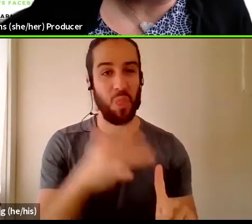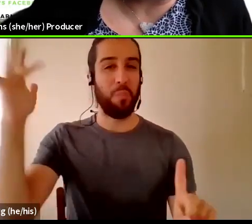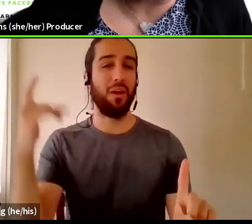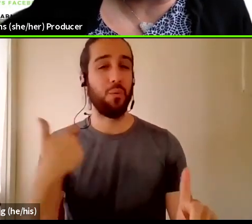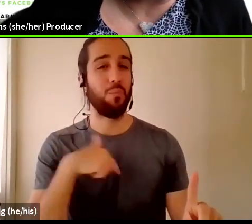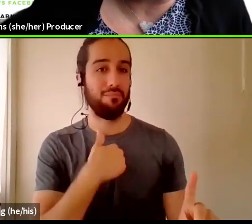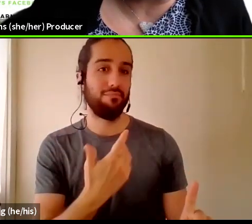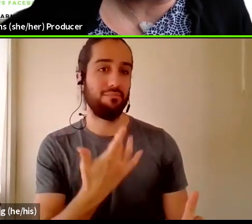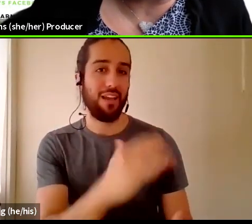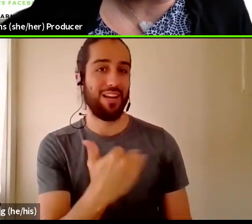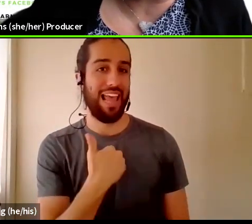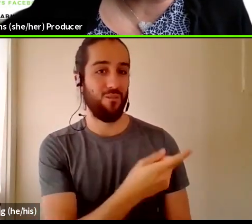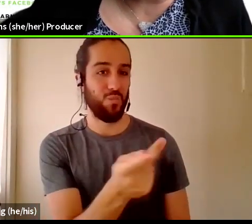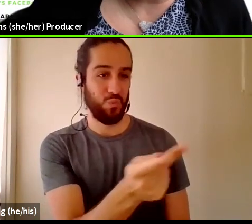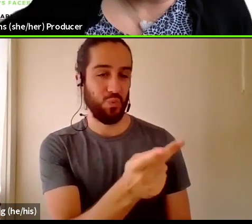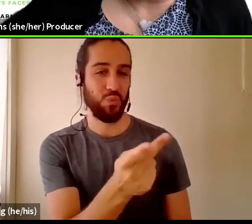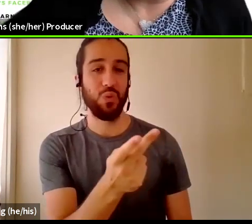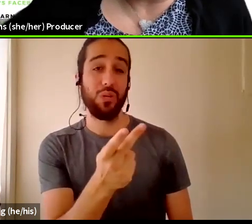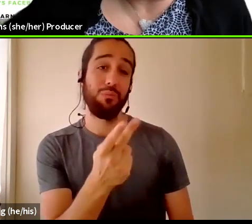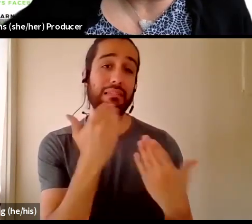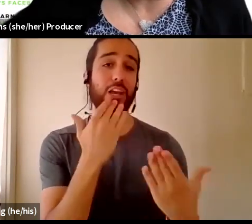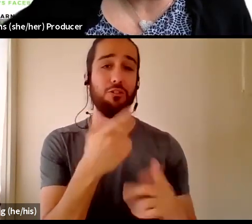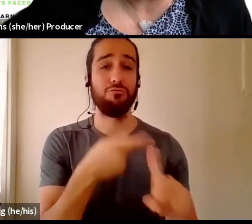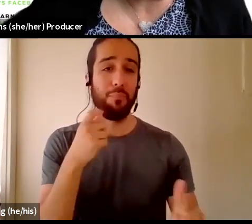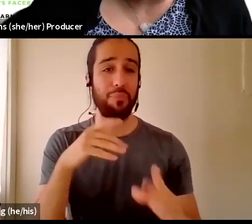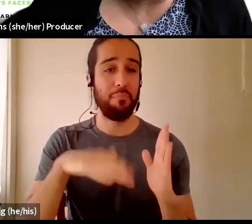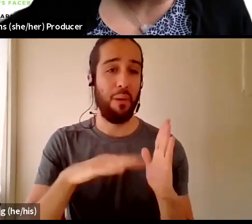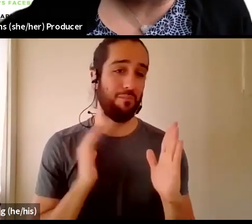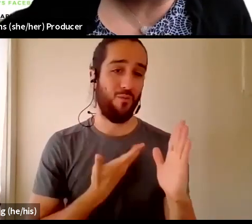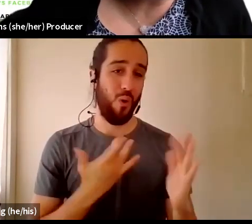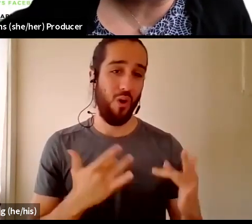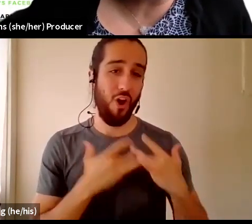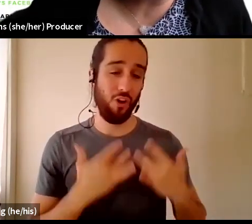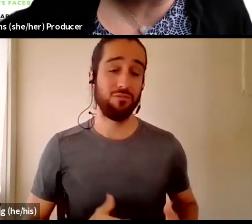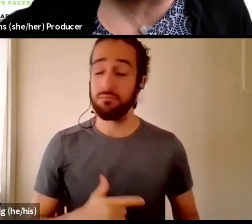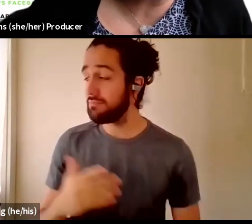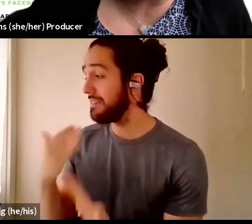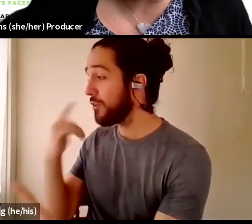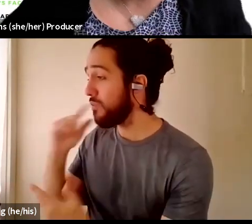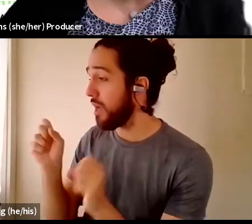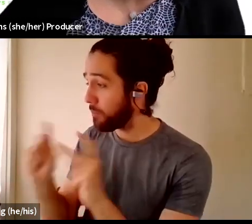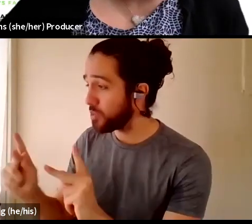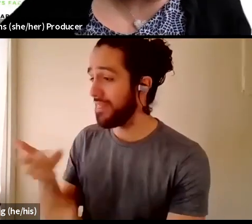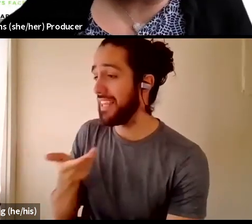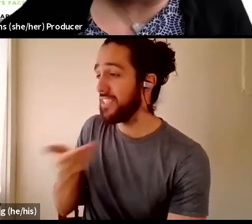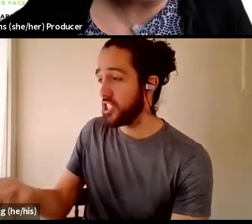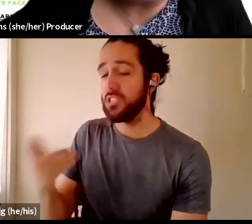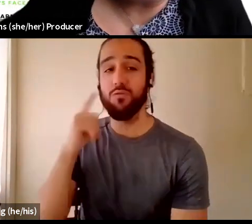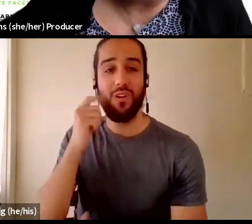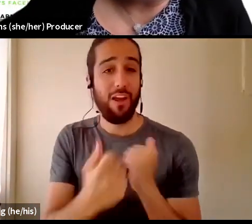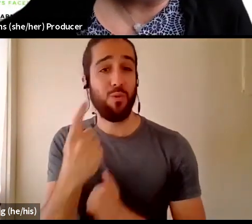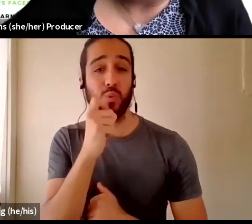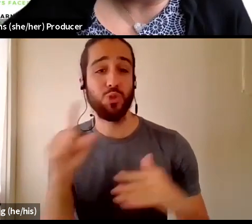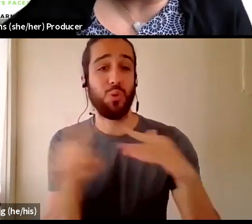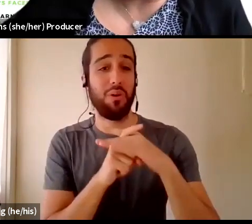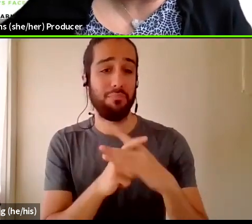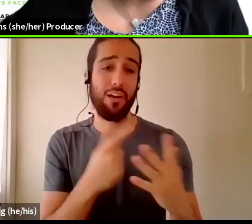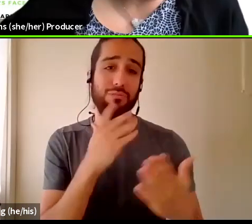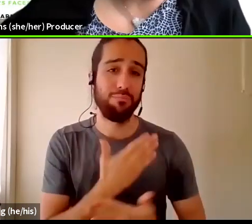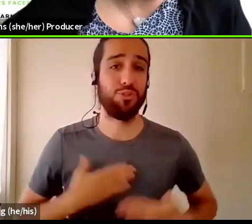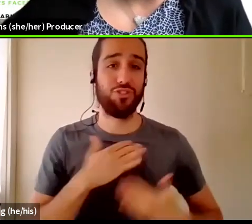we thank you from the bottom of our hearts. Thank you for this opportunity and this invitation, and for everyone who showed up. Totally appreciate